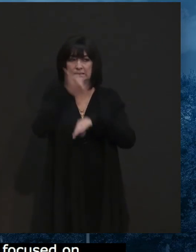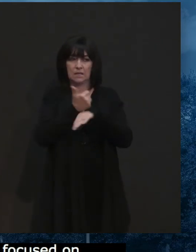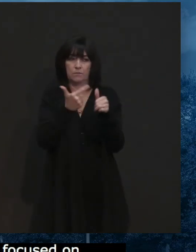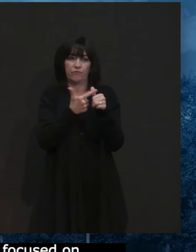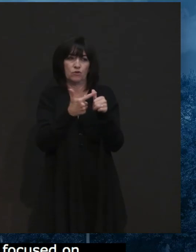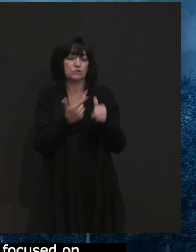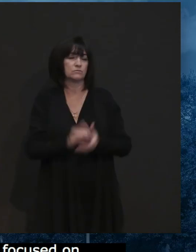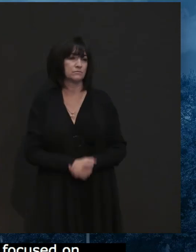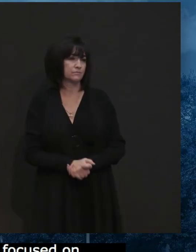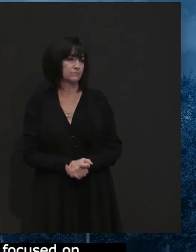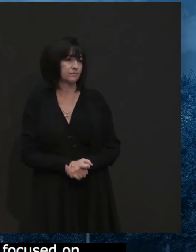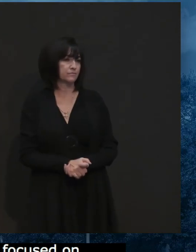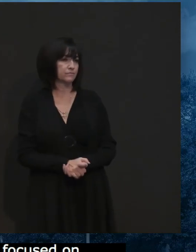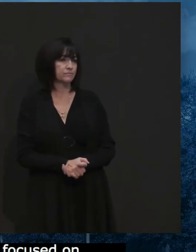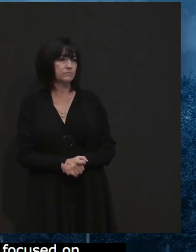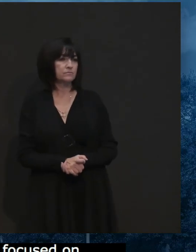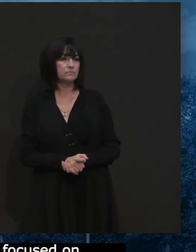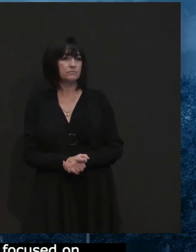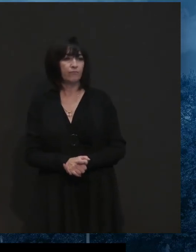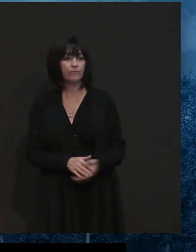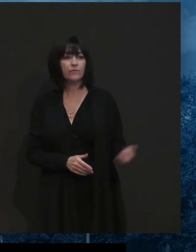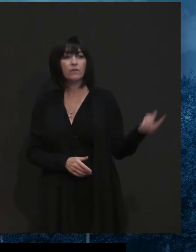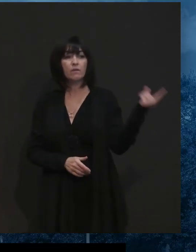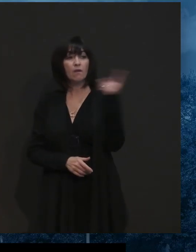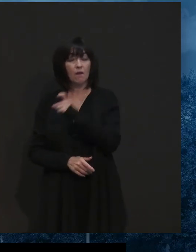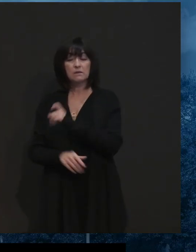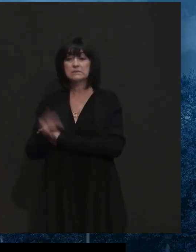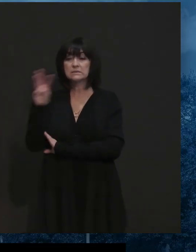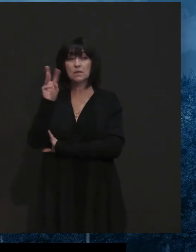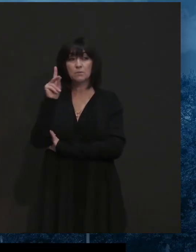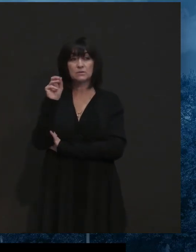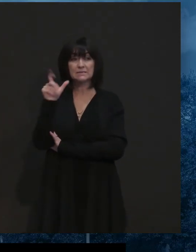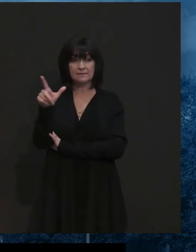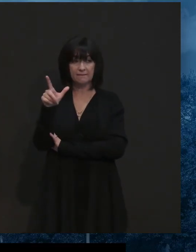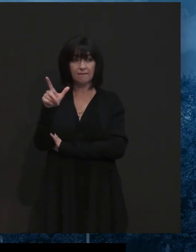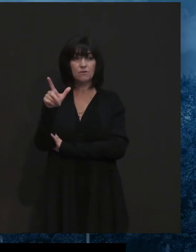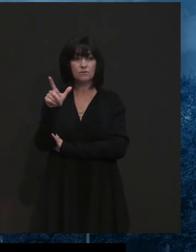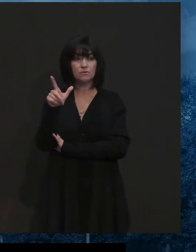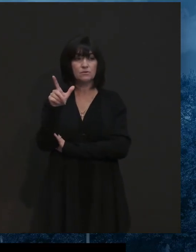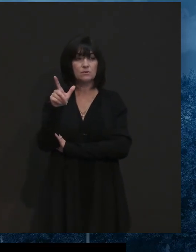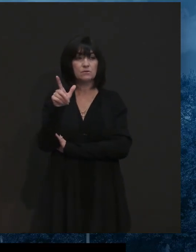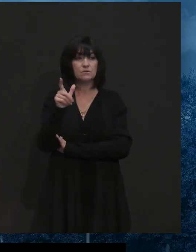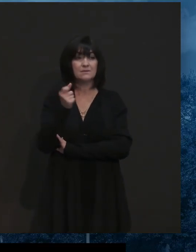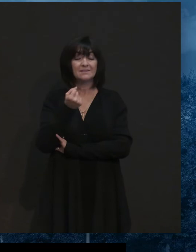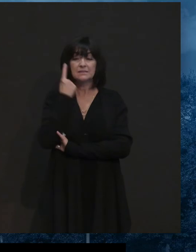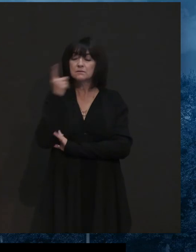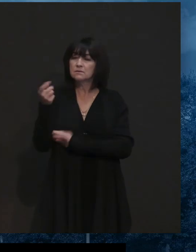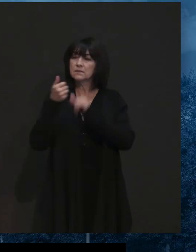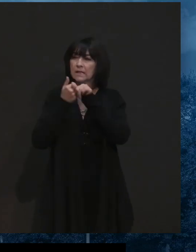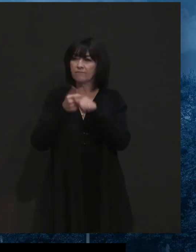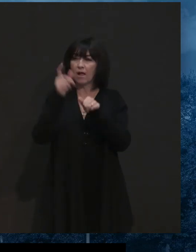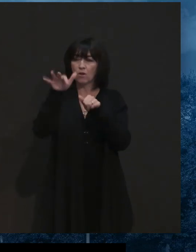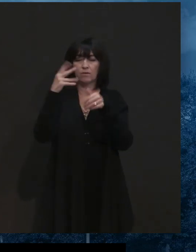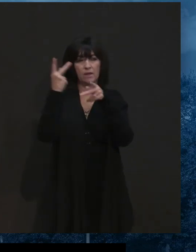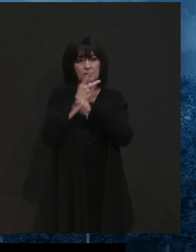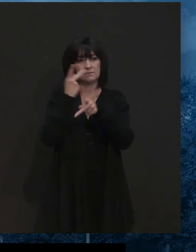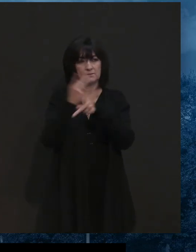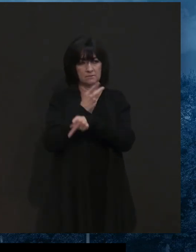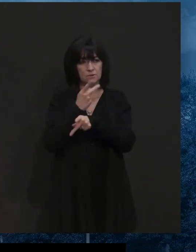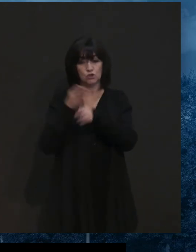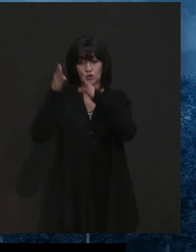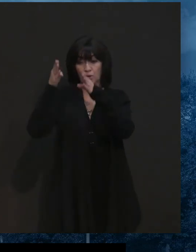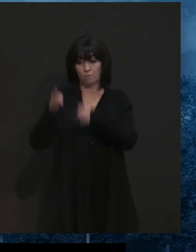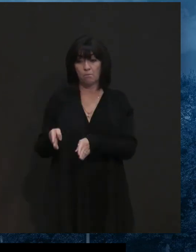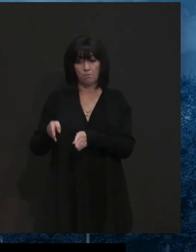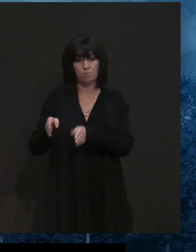Next question from Amy Cherry at WDEL. Under the former metric of persons positive, Delaware's reopening formula would